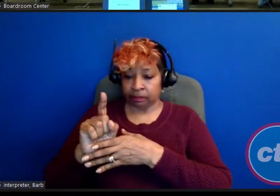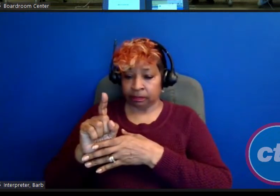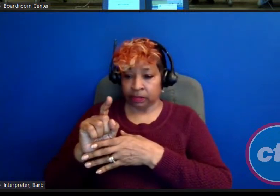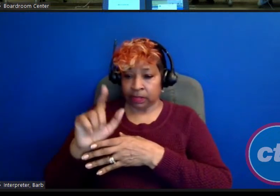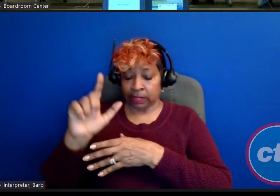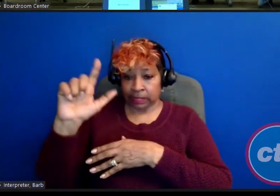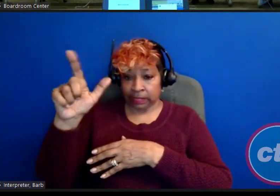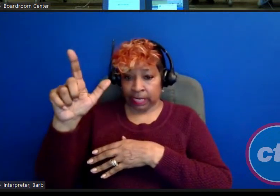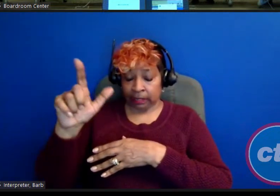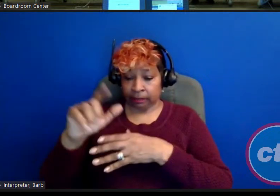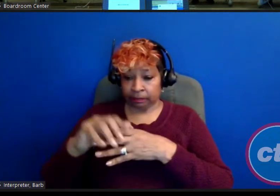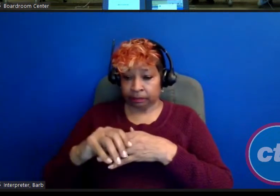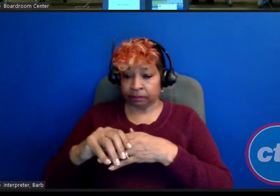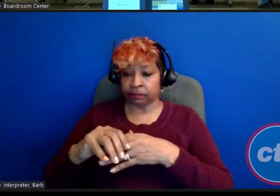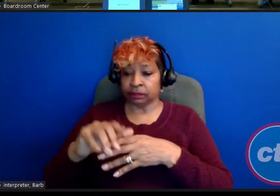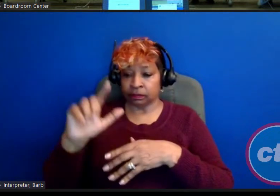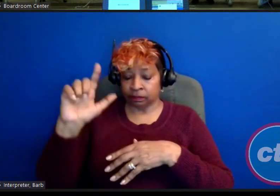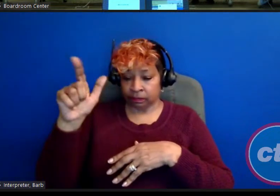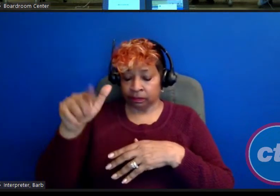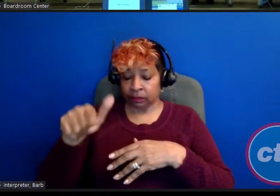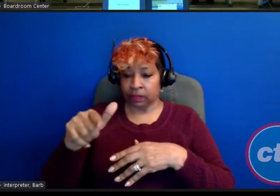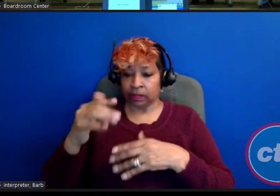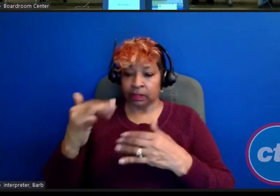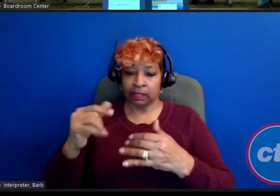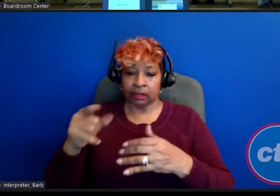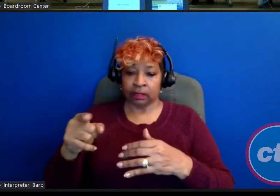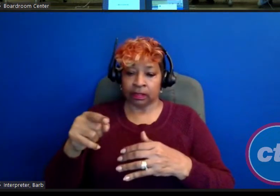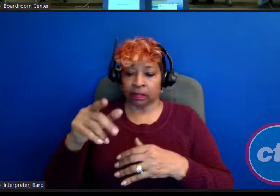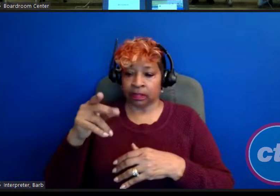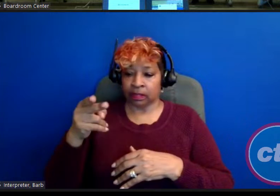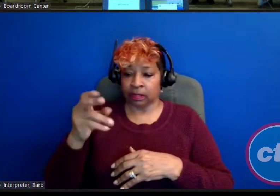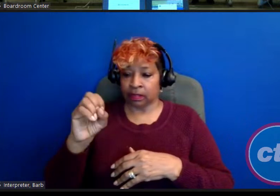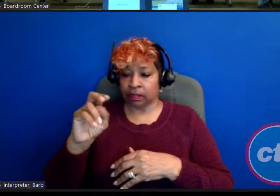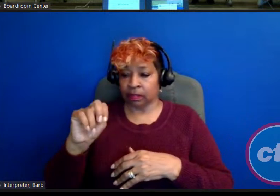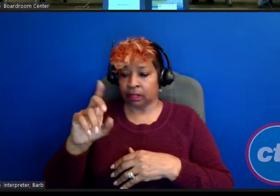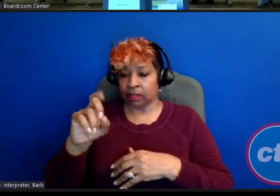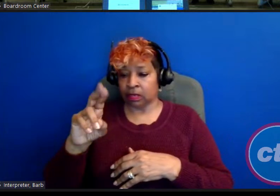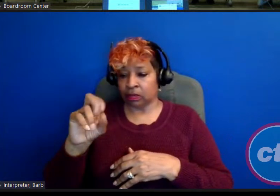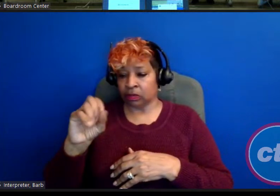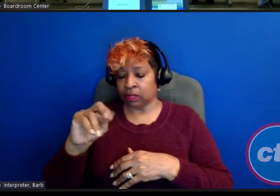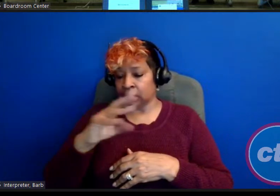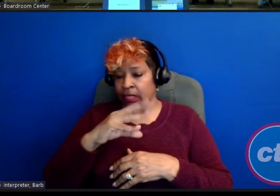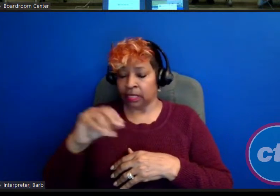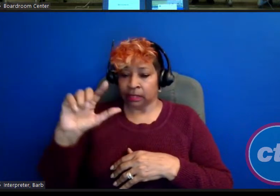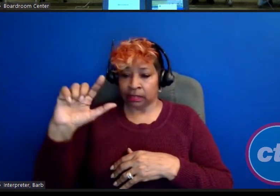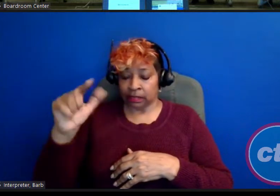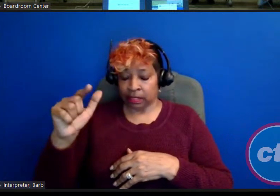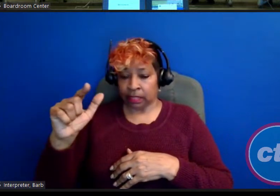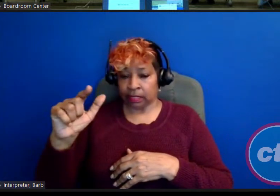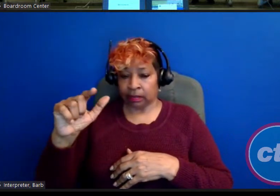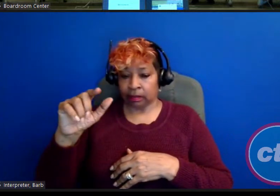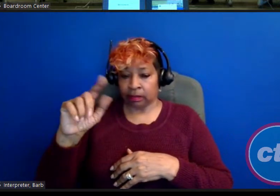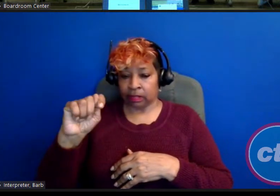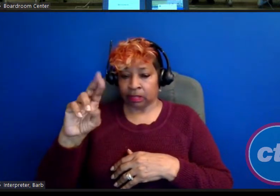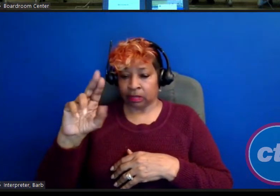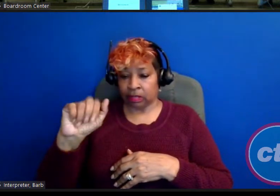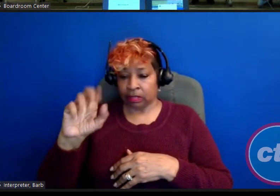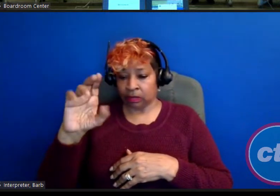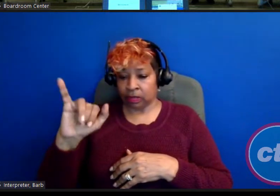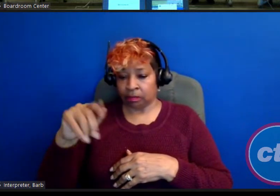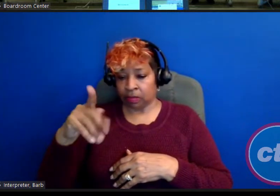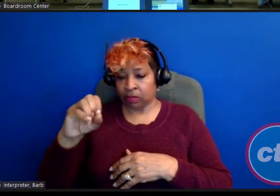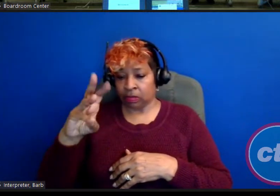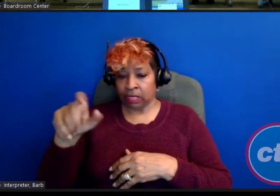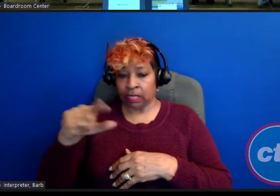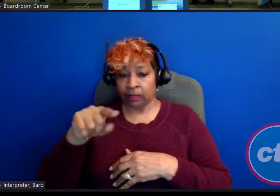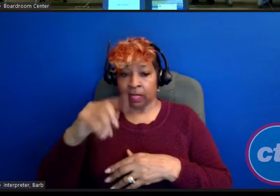seconds? Second. It's been moved by Peter Henderson and seconded by Tracy Powell that the minutes of the Citizens Advisory Board meeting of